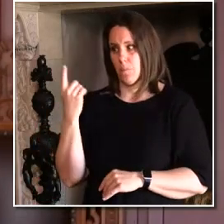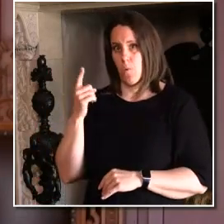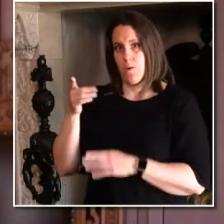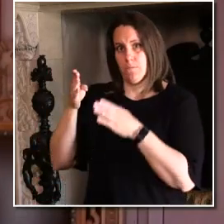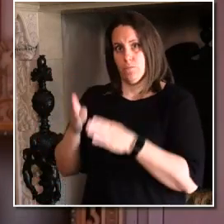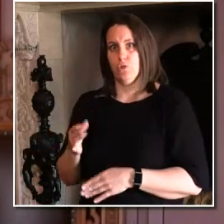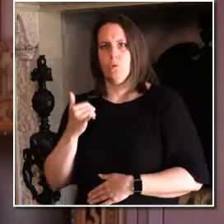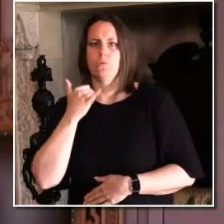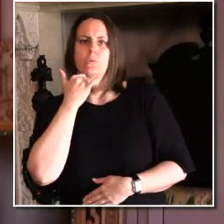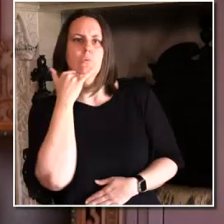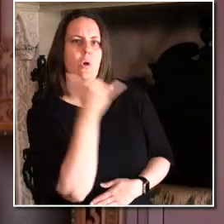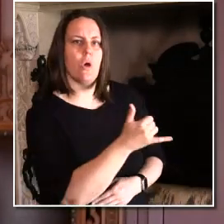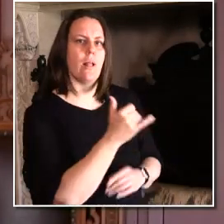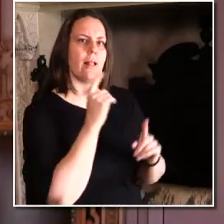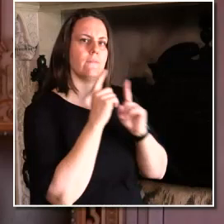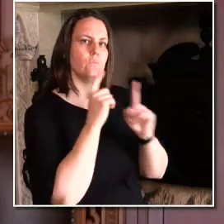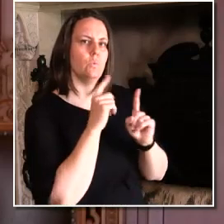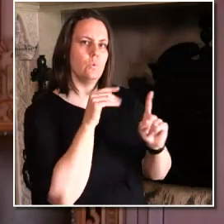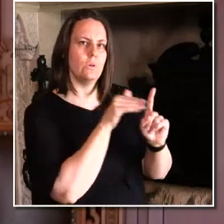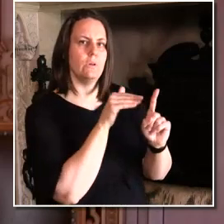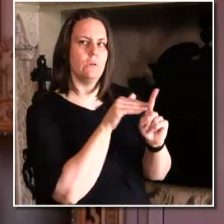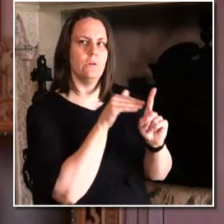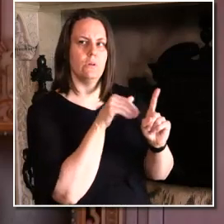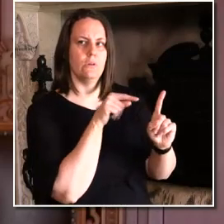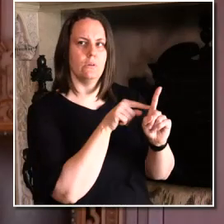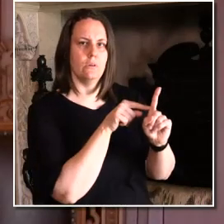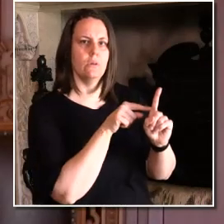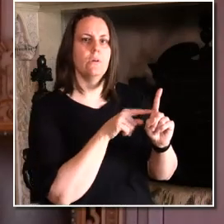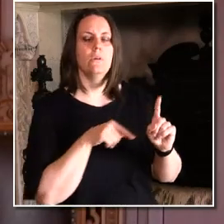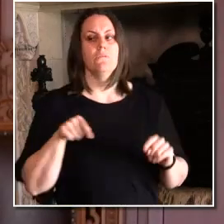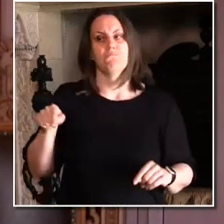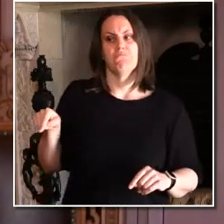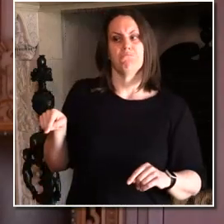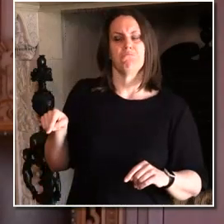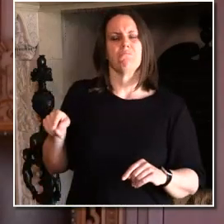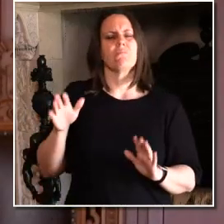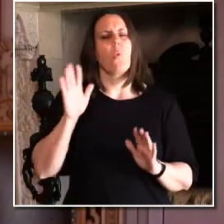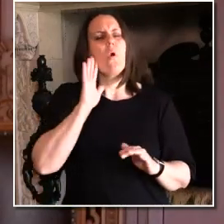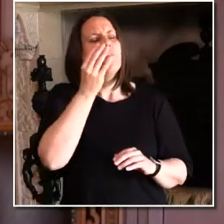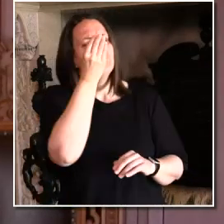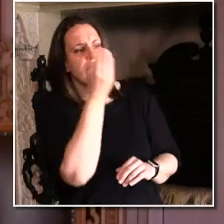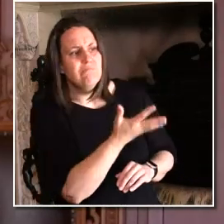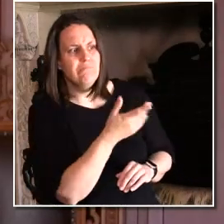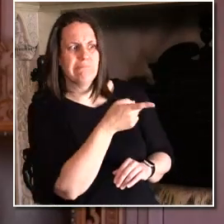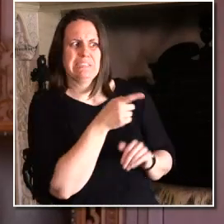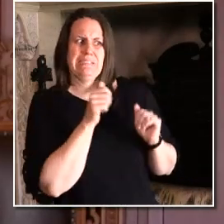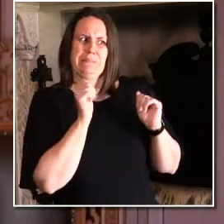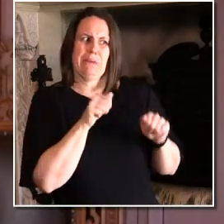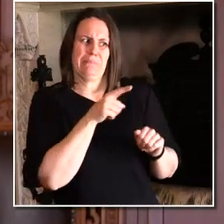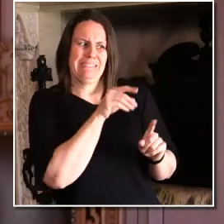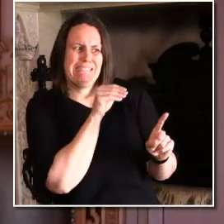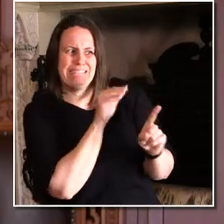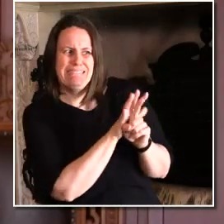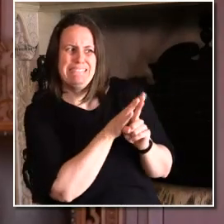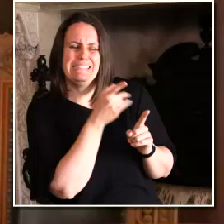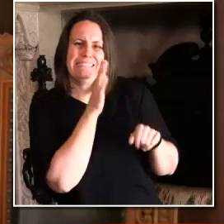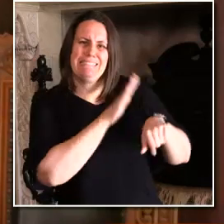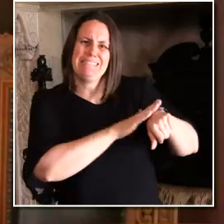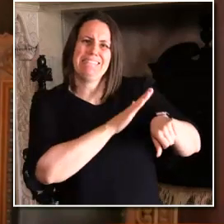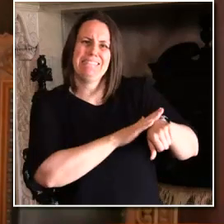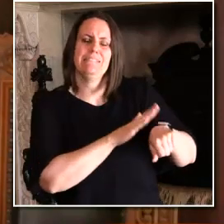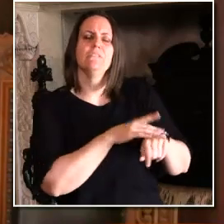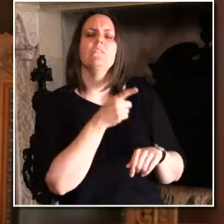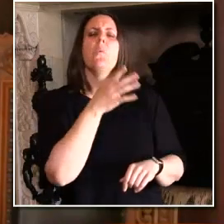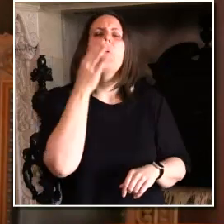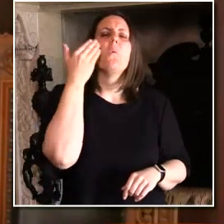So those people at risk are being notified through the contact tracing. And I think, Jordan, what I would add to that is that